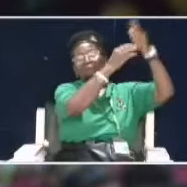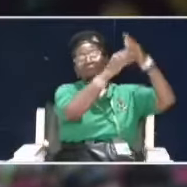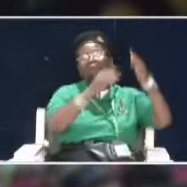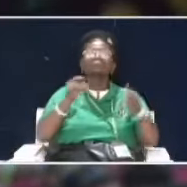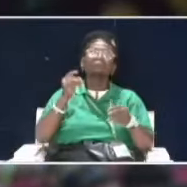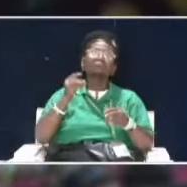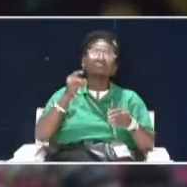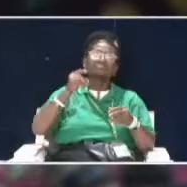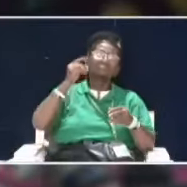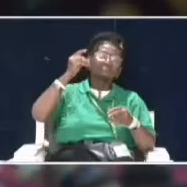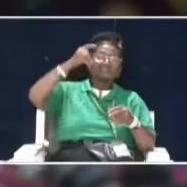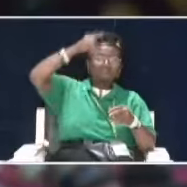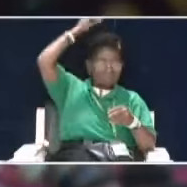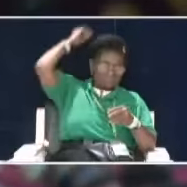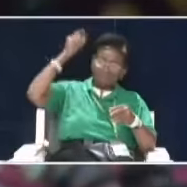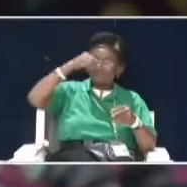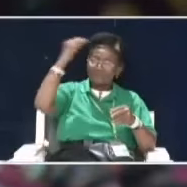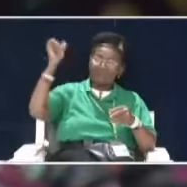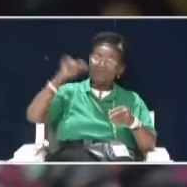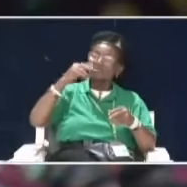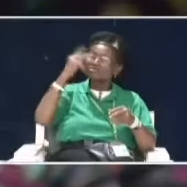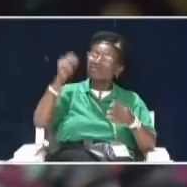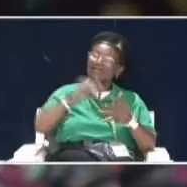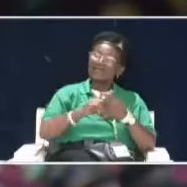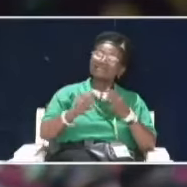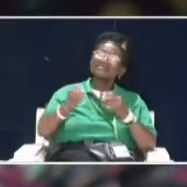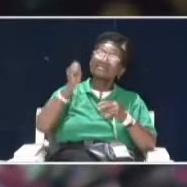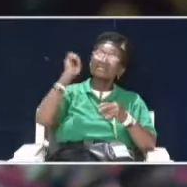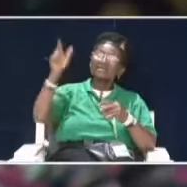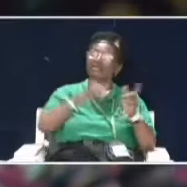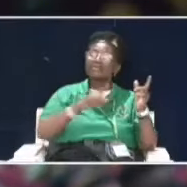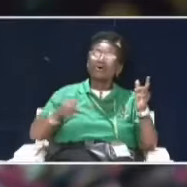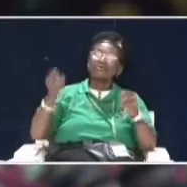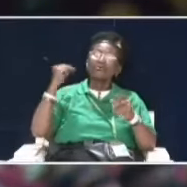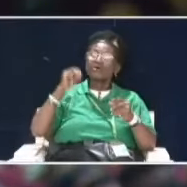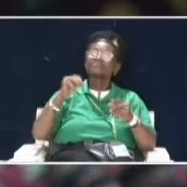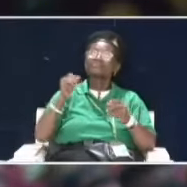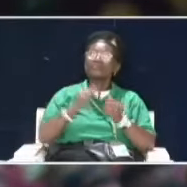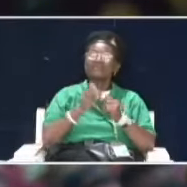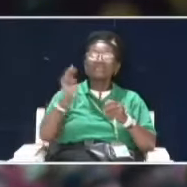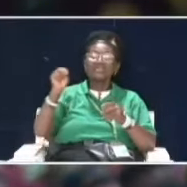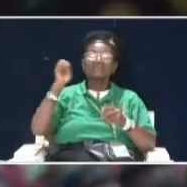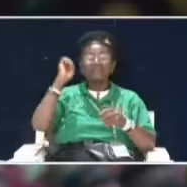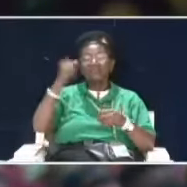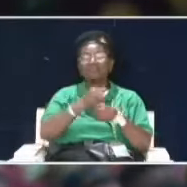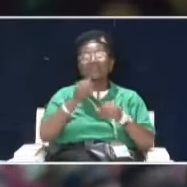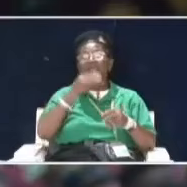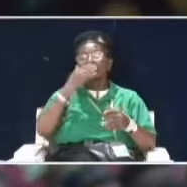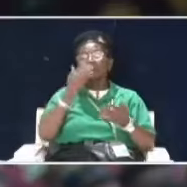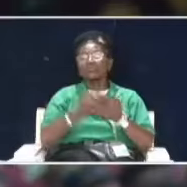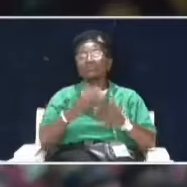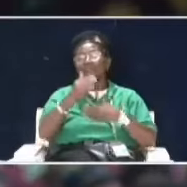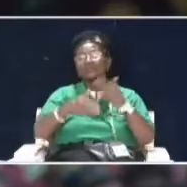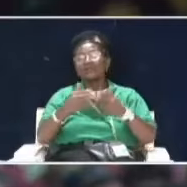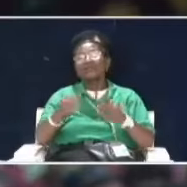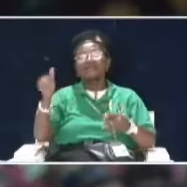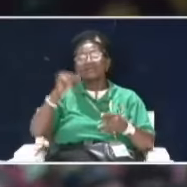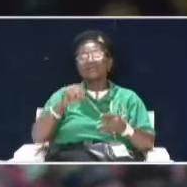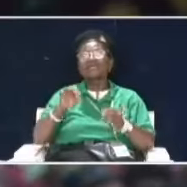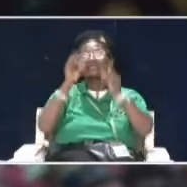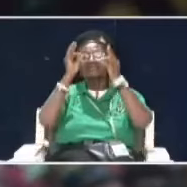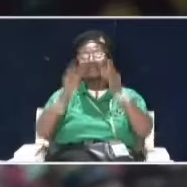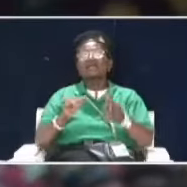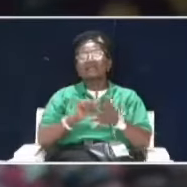because they saw that the Lord was with him. He was making tremendous progress. And so they decided that they